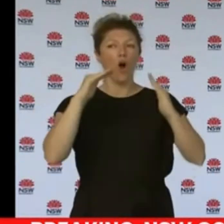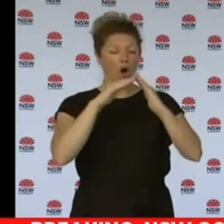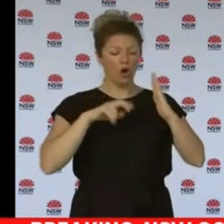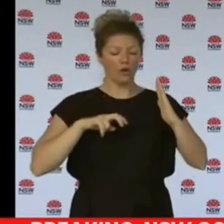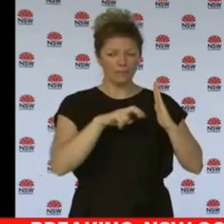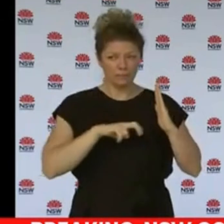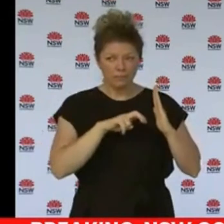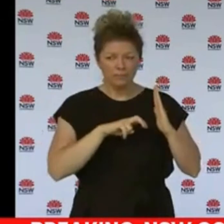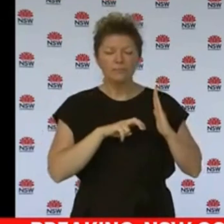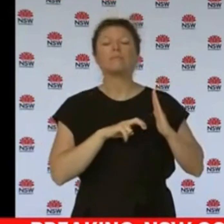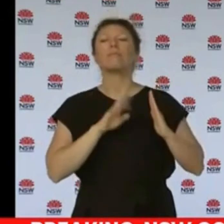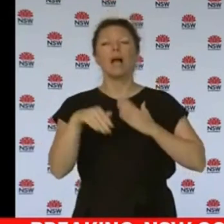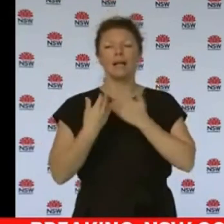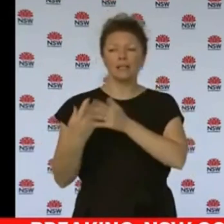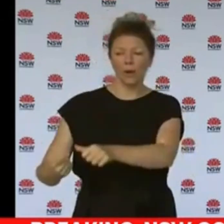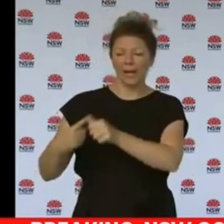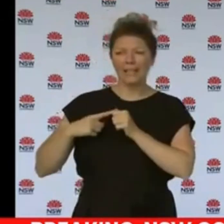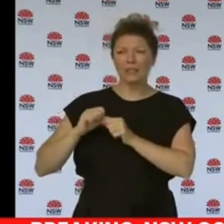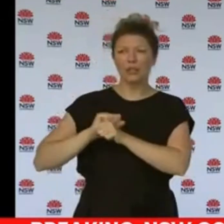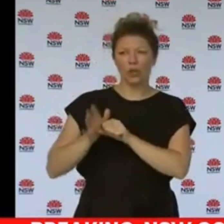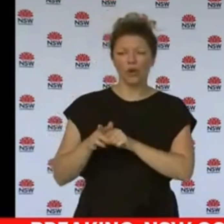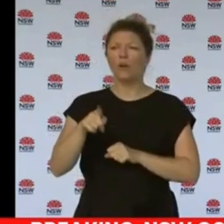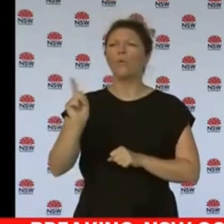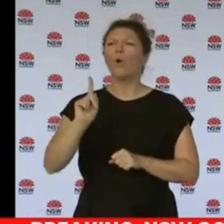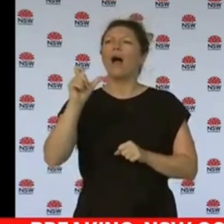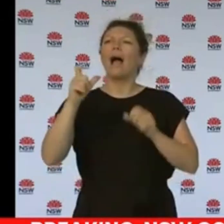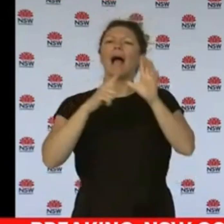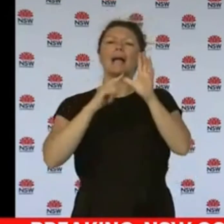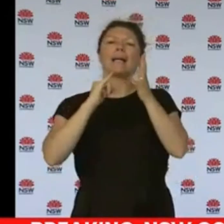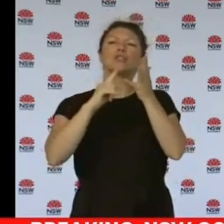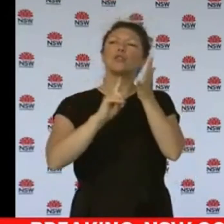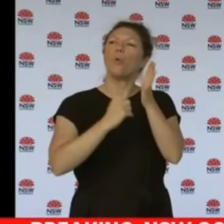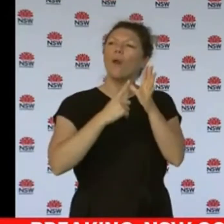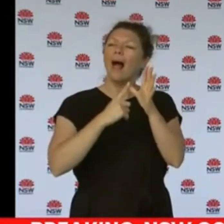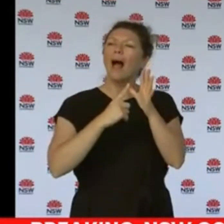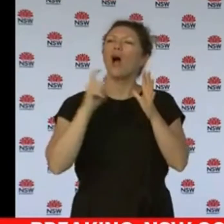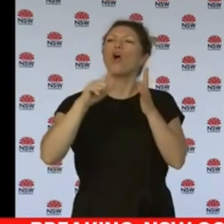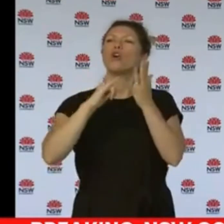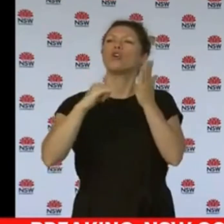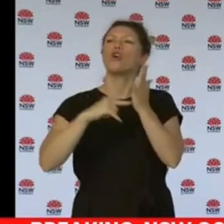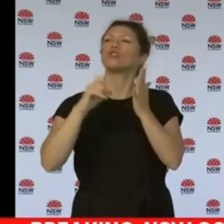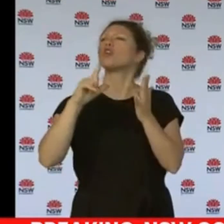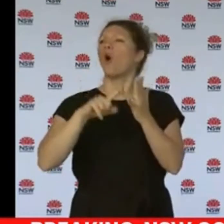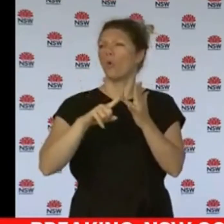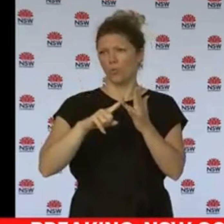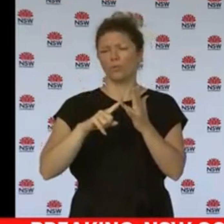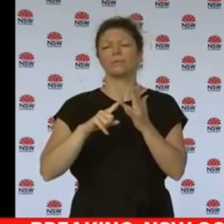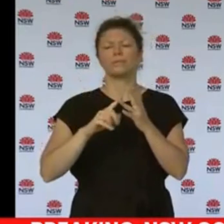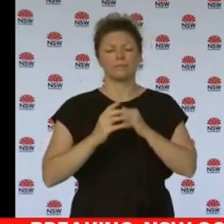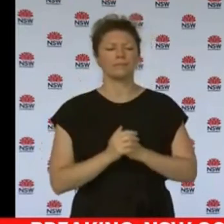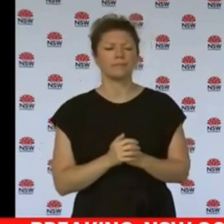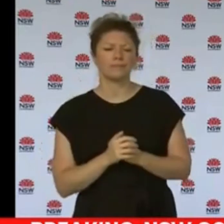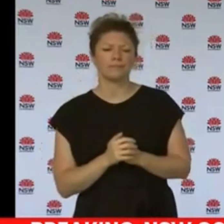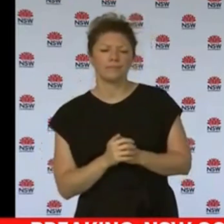if any symptoms appear, get tested again. So it's the Costco Wholesale